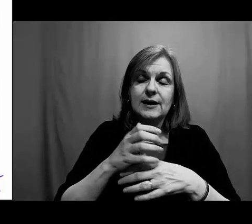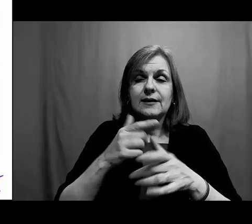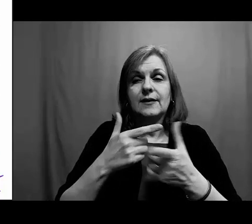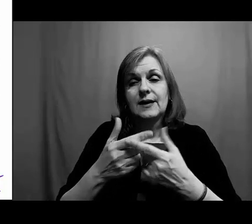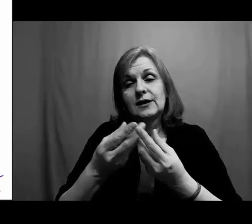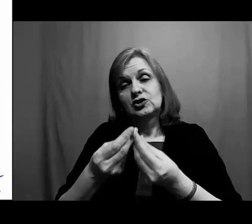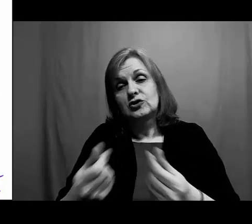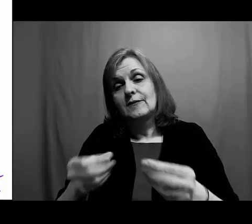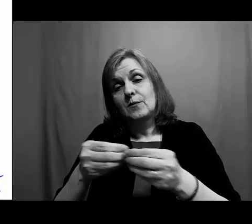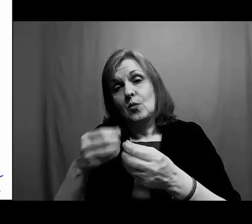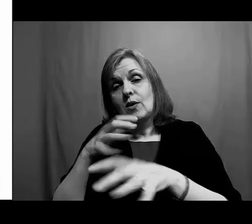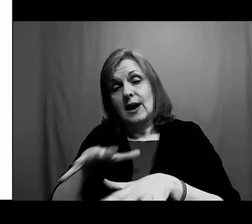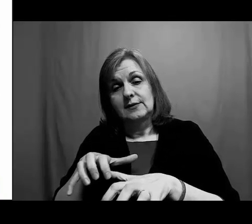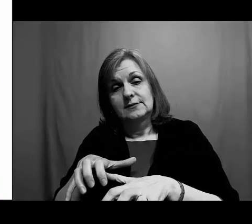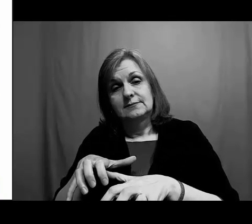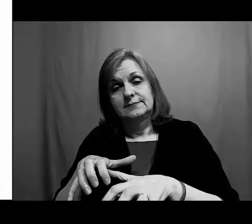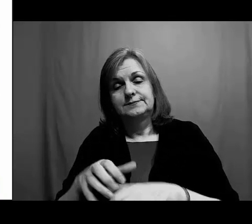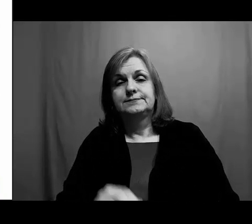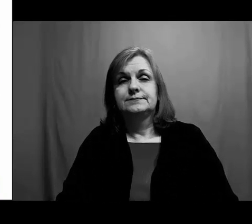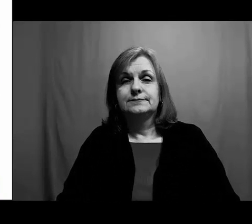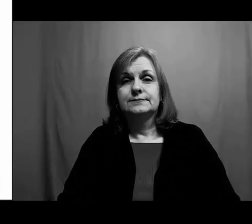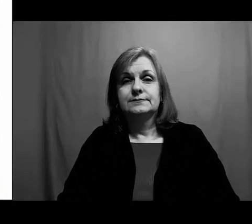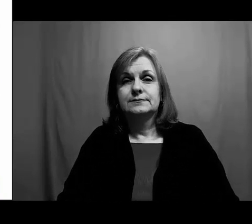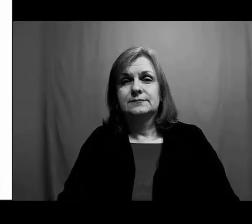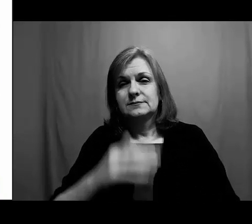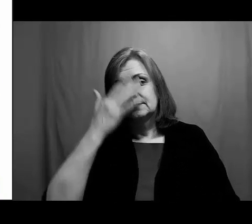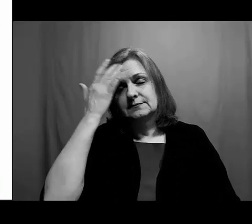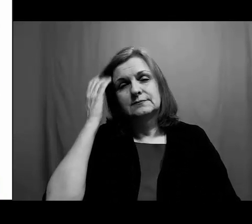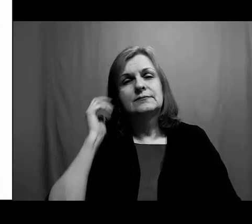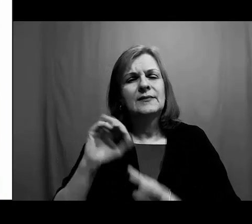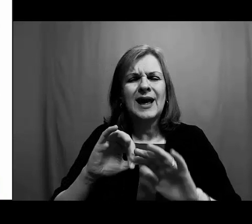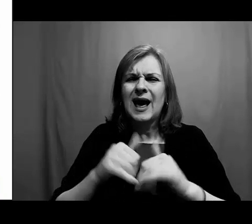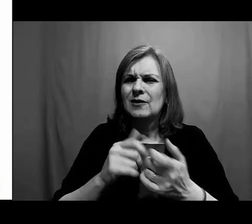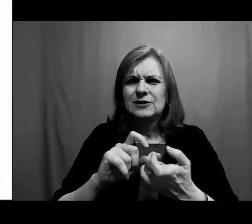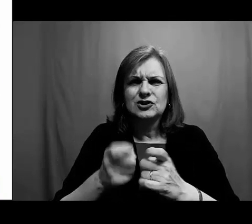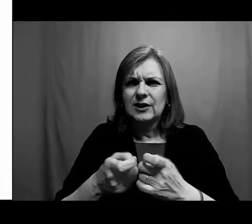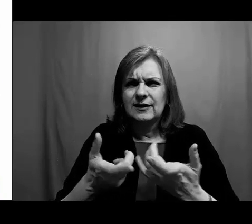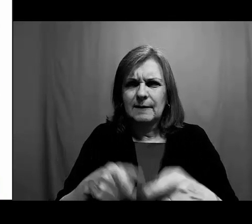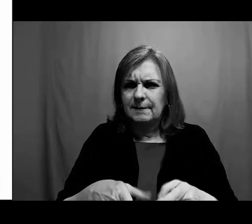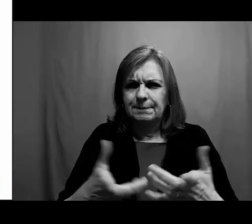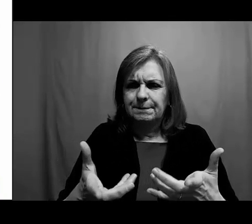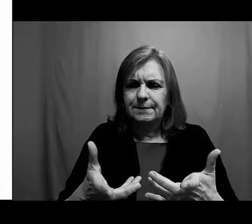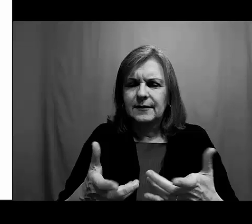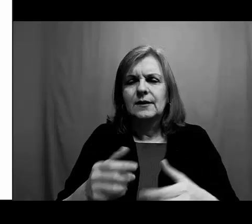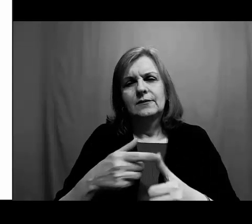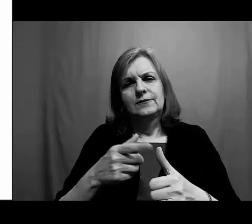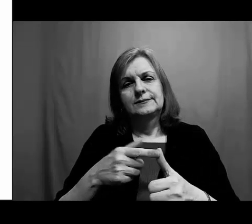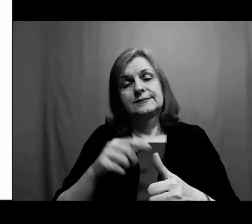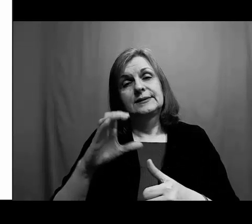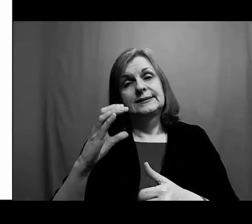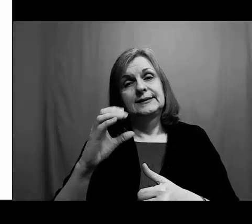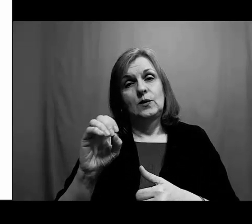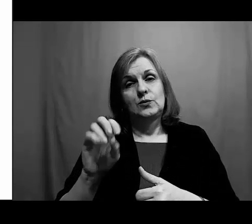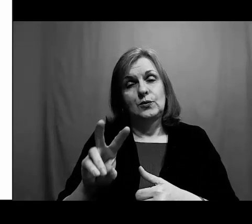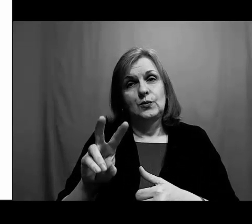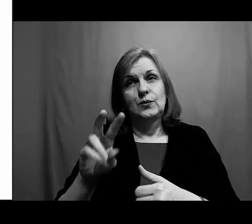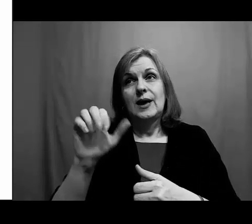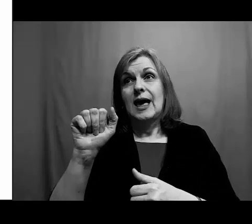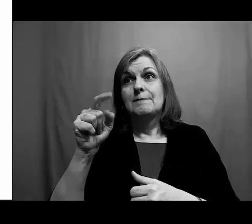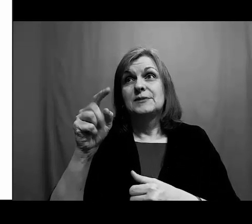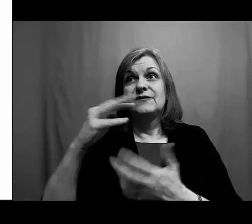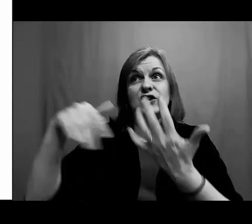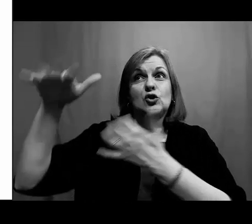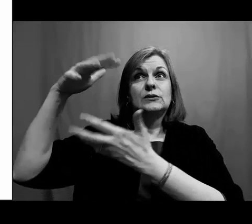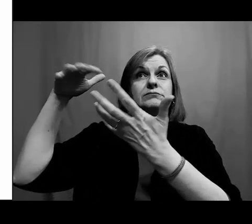cycle continues. So what's happened? Well, we talked about CO2 and the fact that we look at